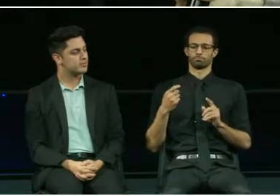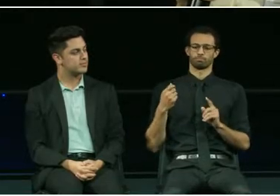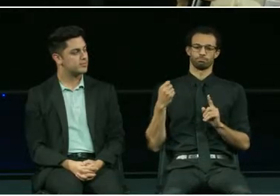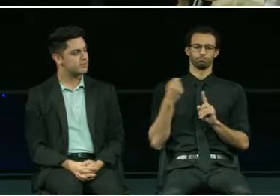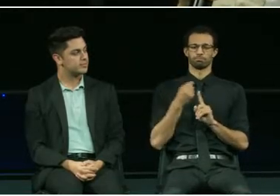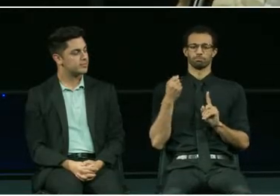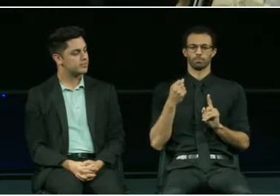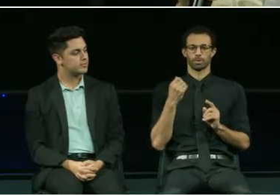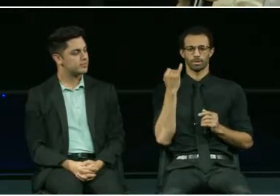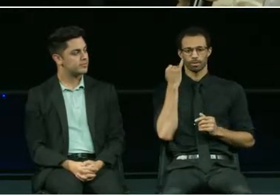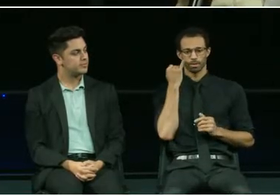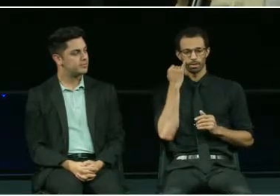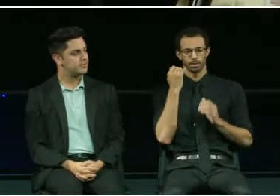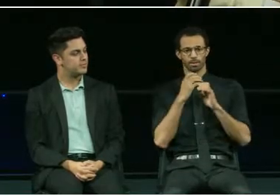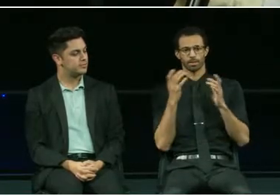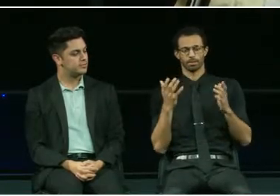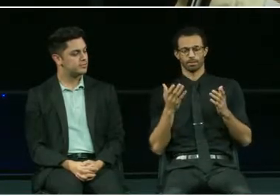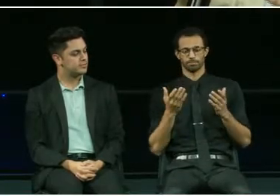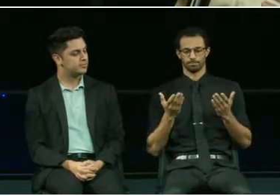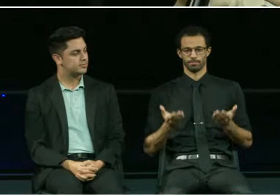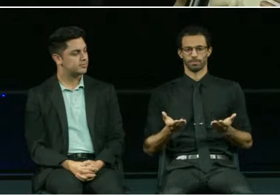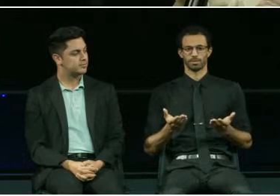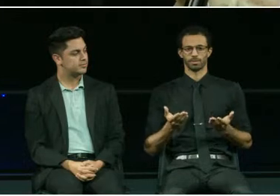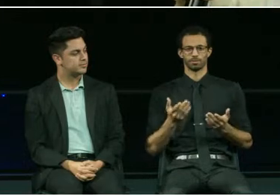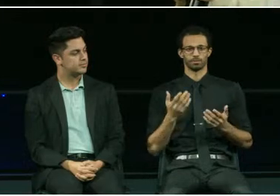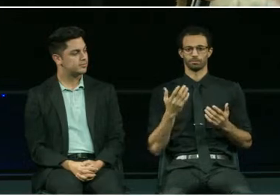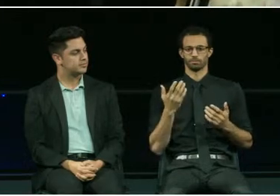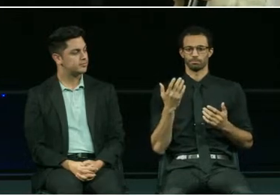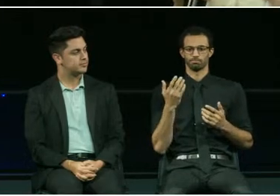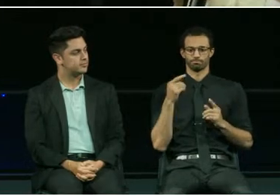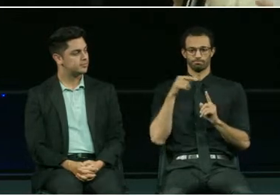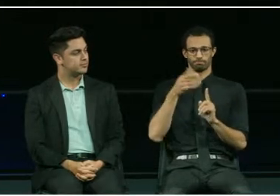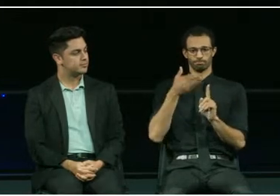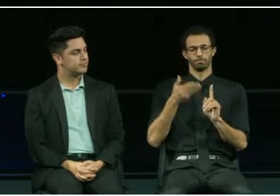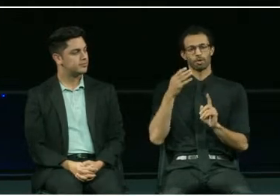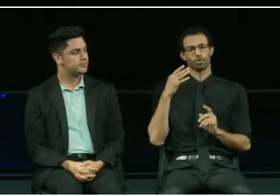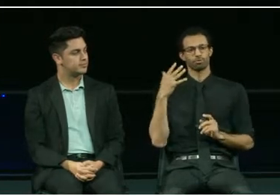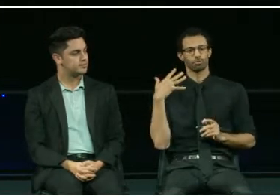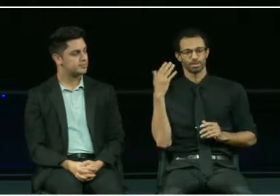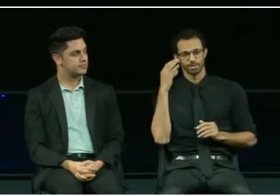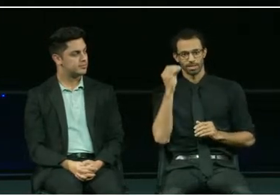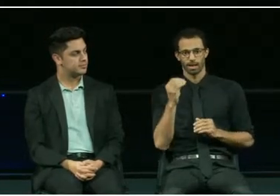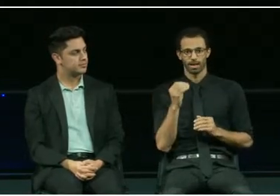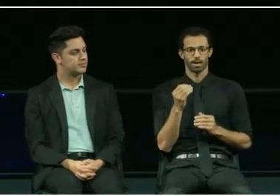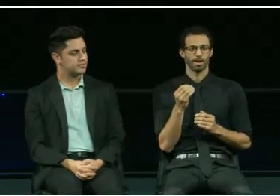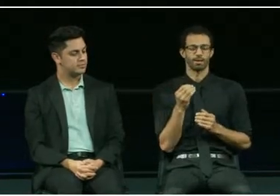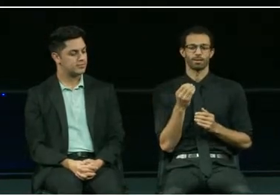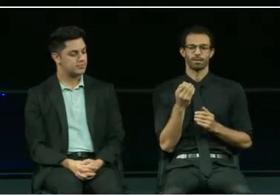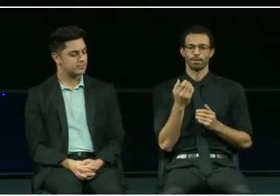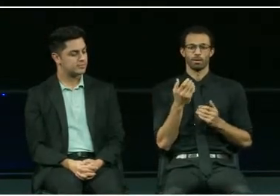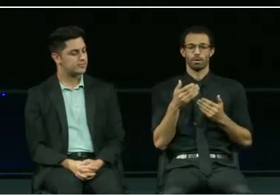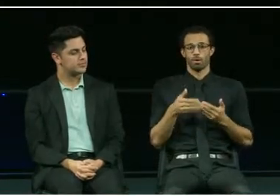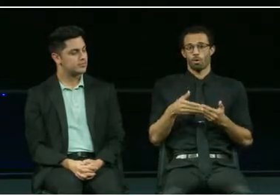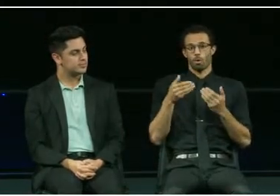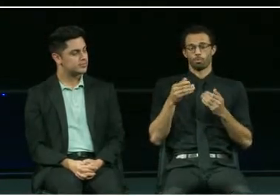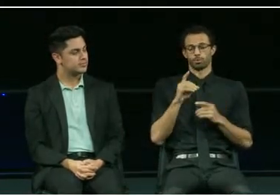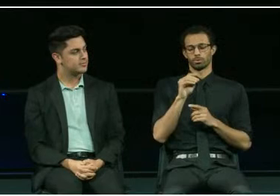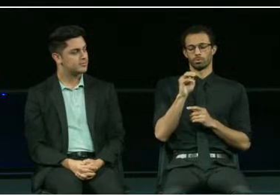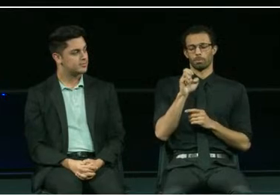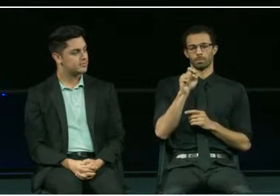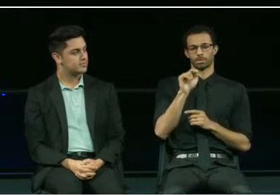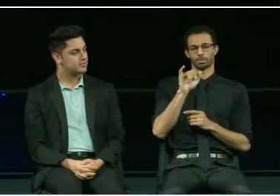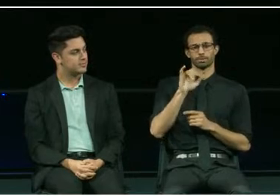that this kind of crazy guy who was mixed up and wanted to become, was almost a domestic